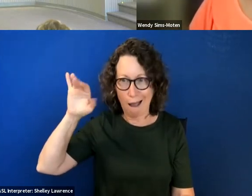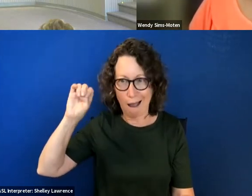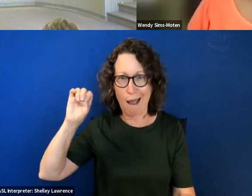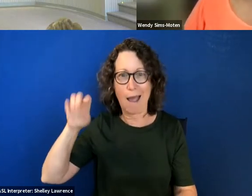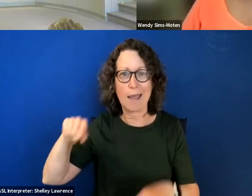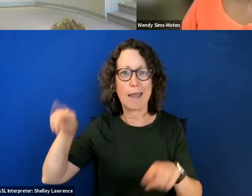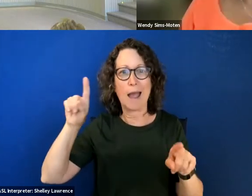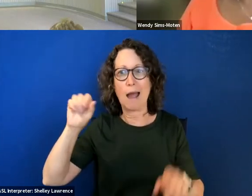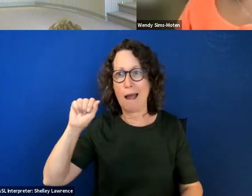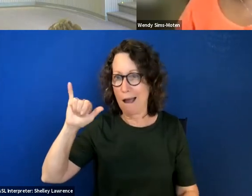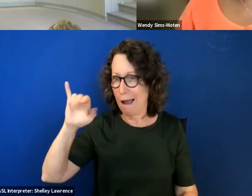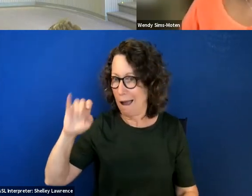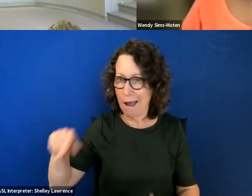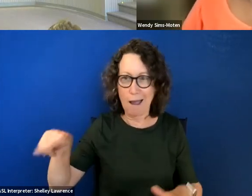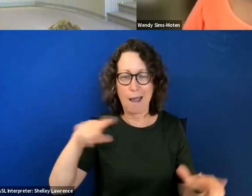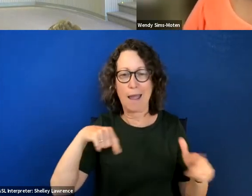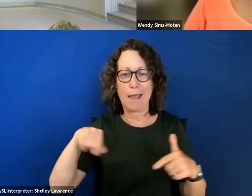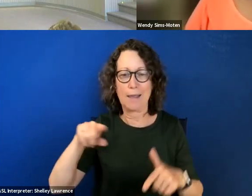Aye.